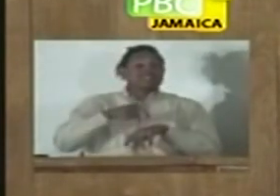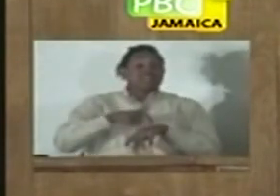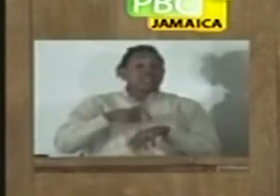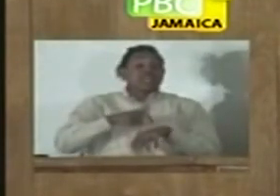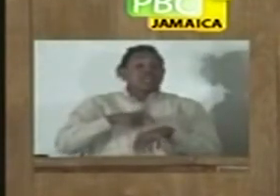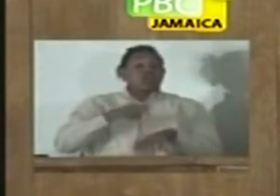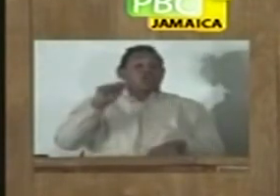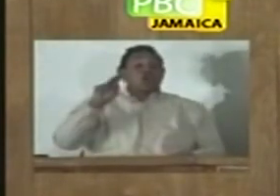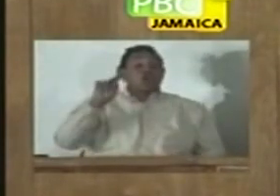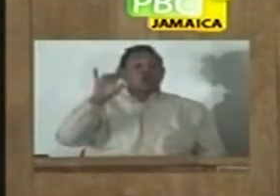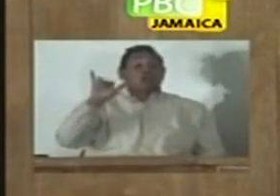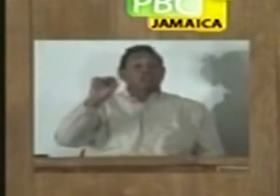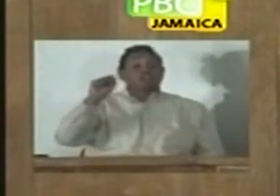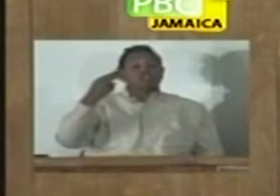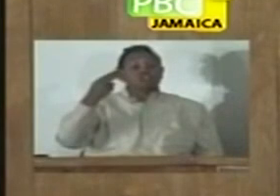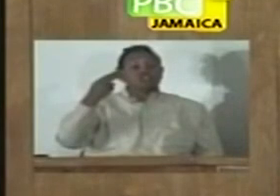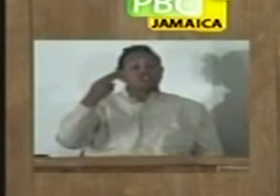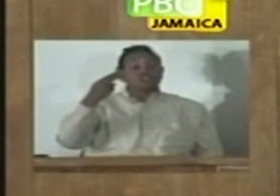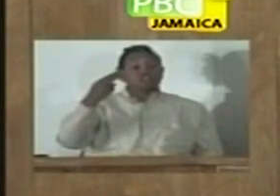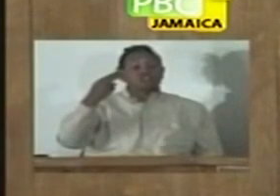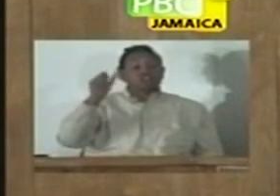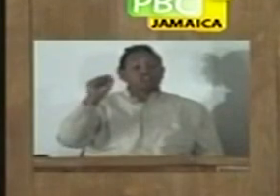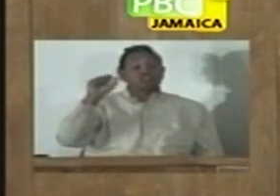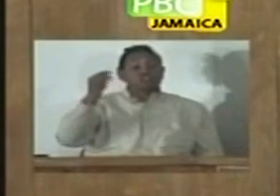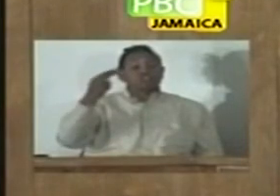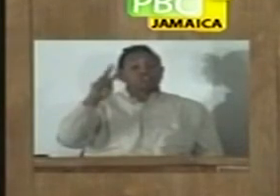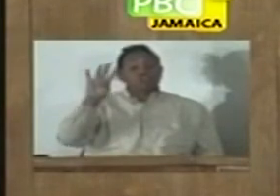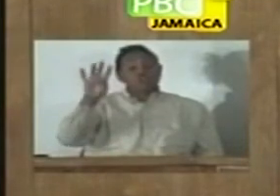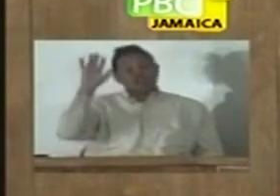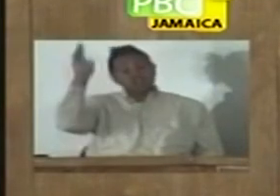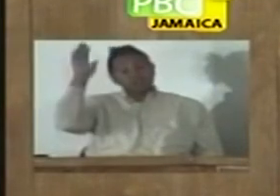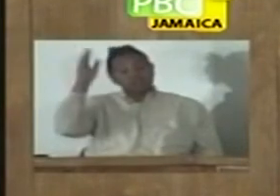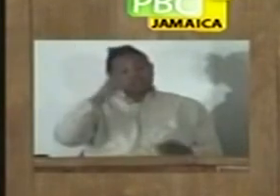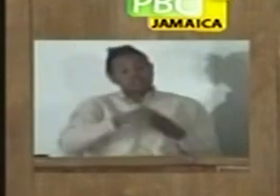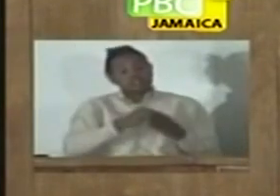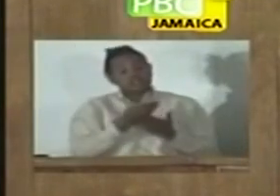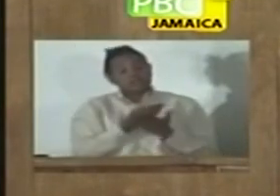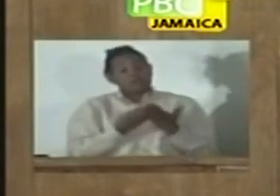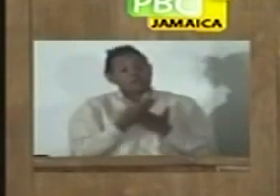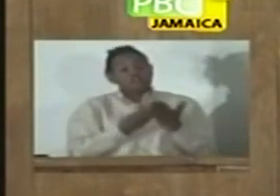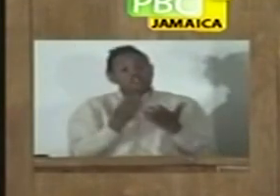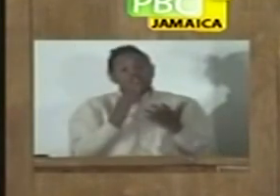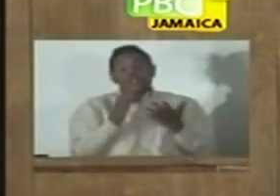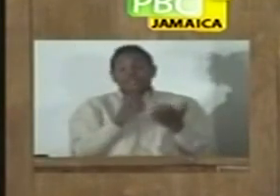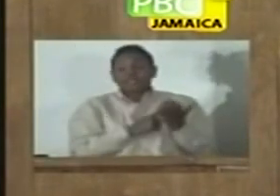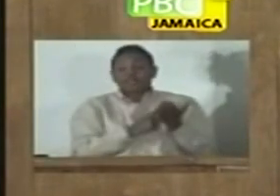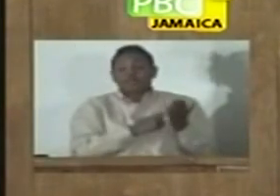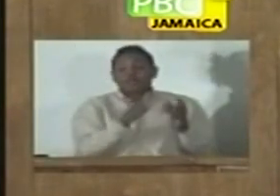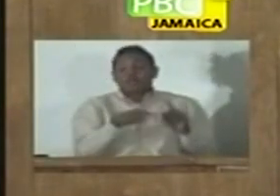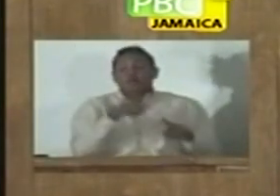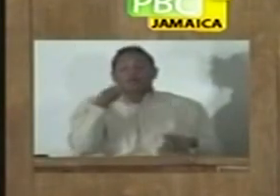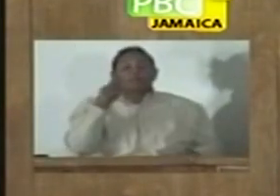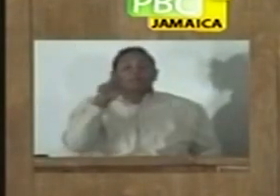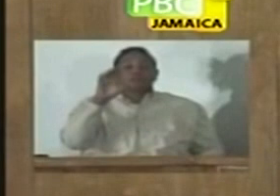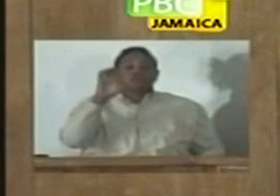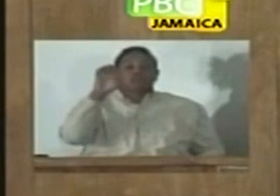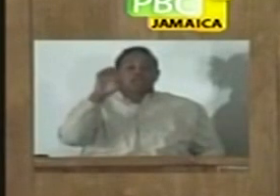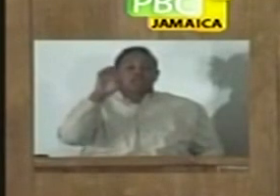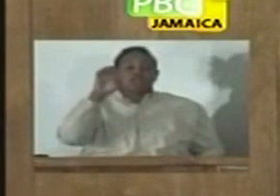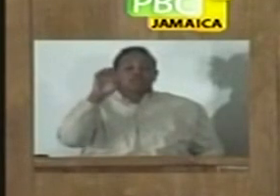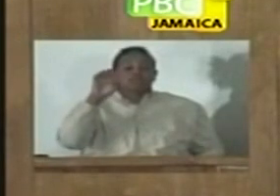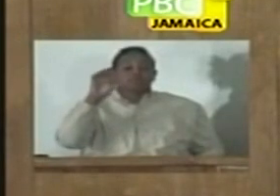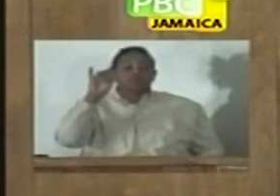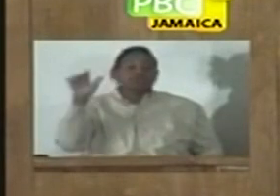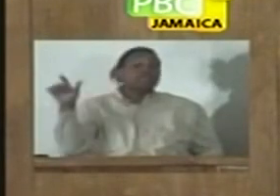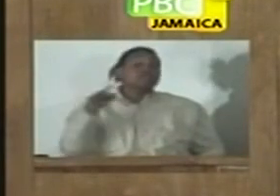Honorable Audley Shaw speaking in the budget debate about this Petrocarib deal. He